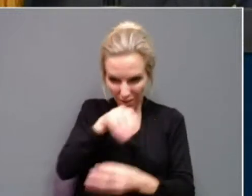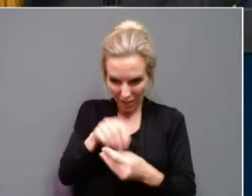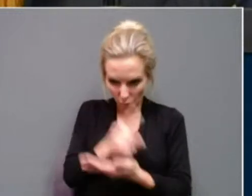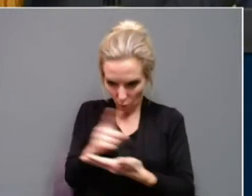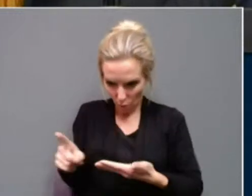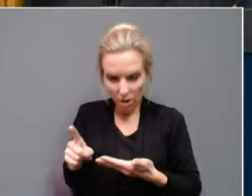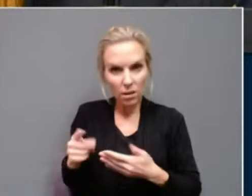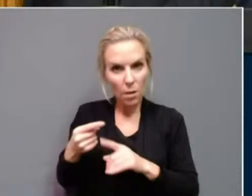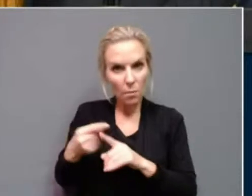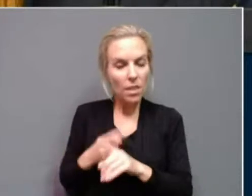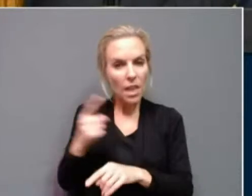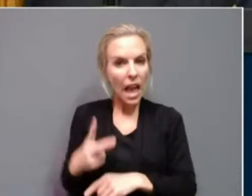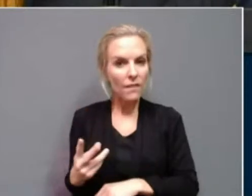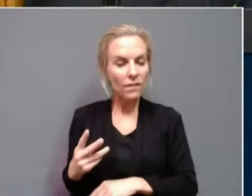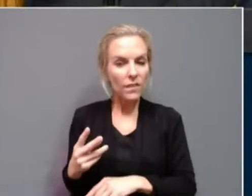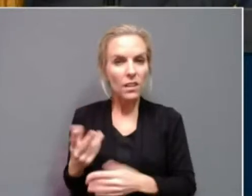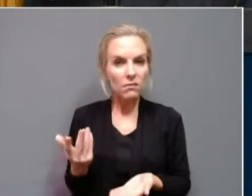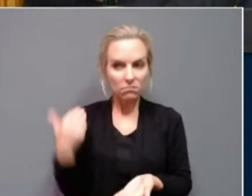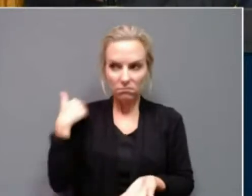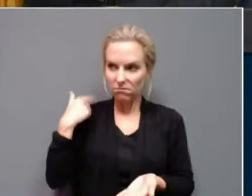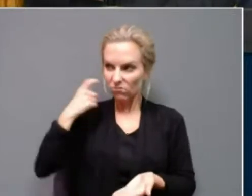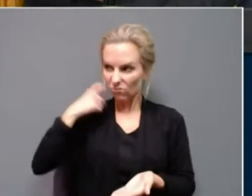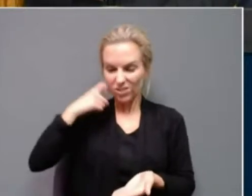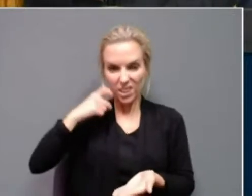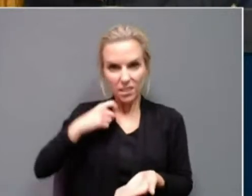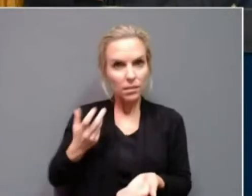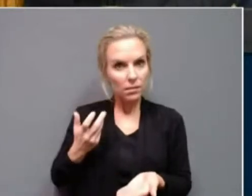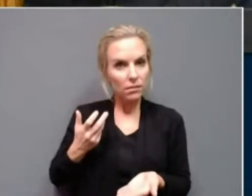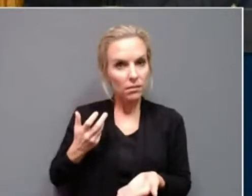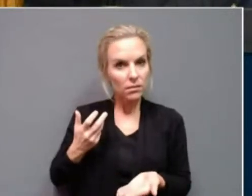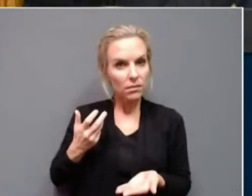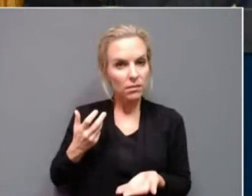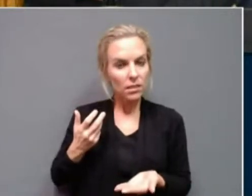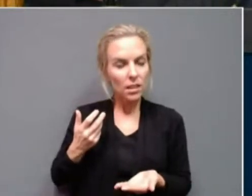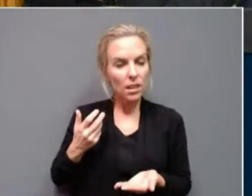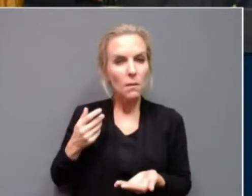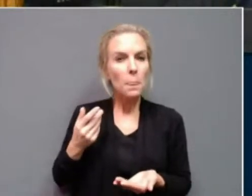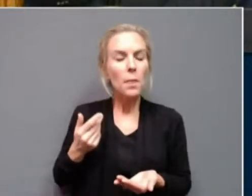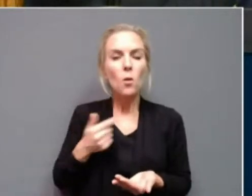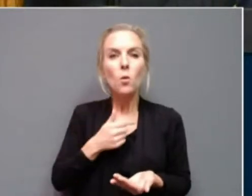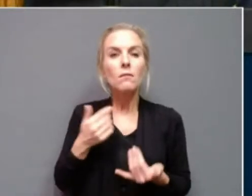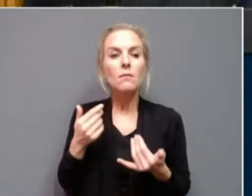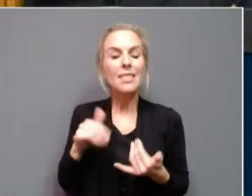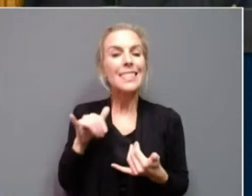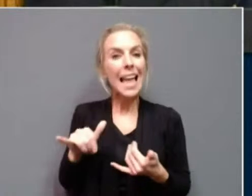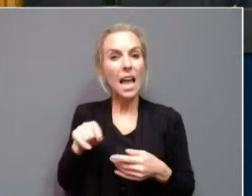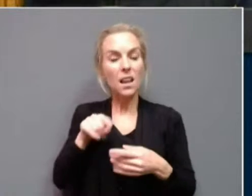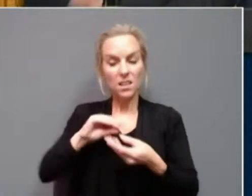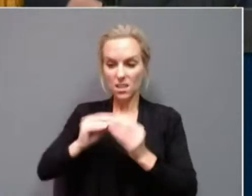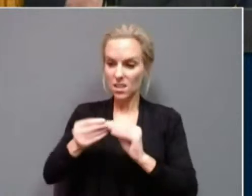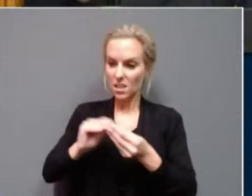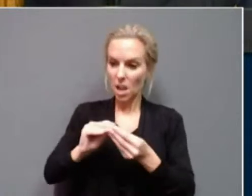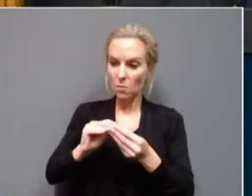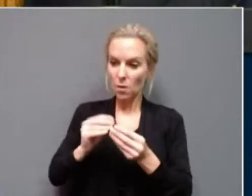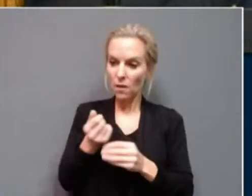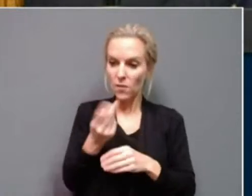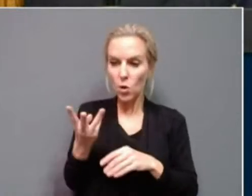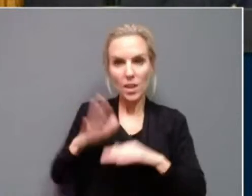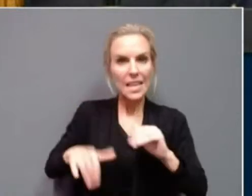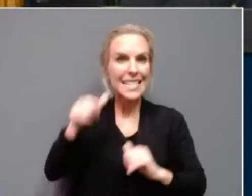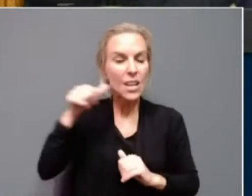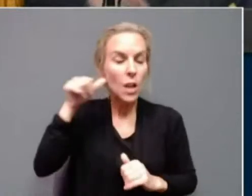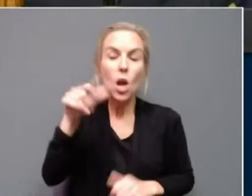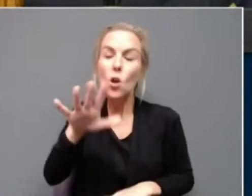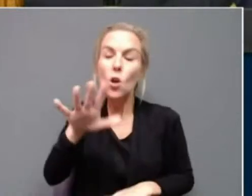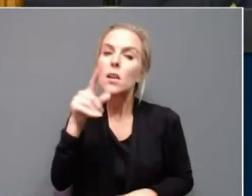ago. We had fewer cases in the entire week a month and a half ago than we had yesterday. Actually, yesterday,